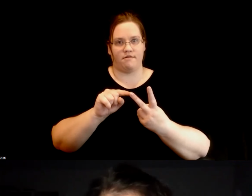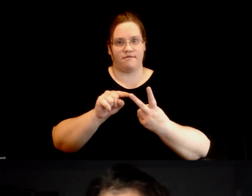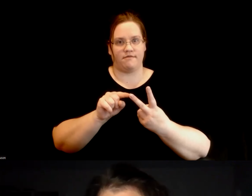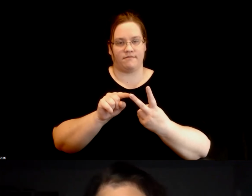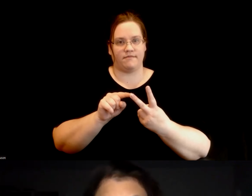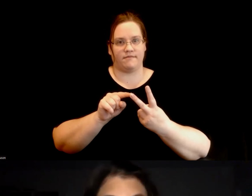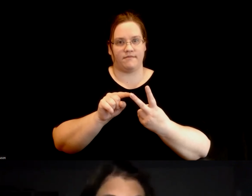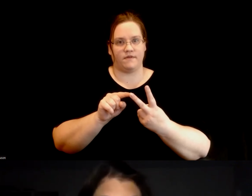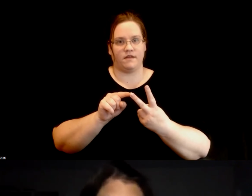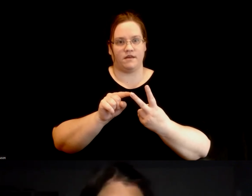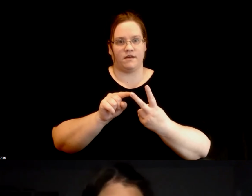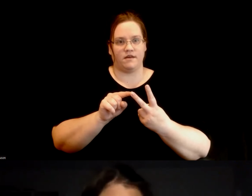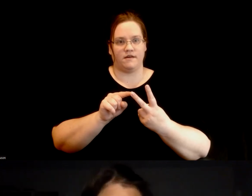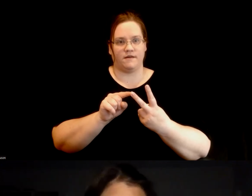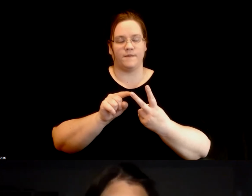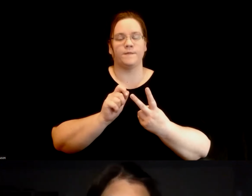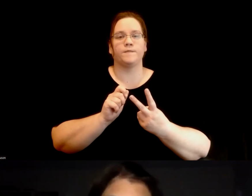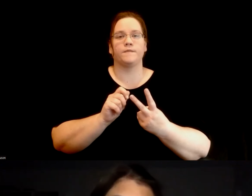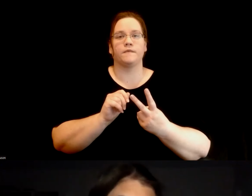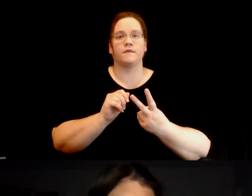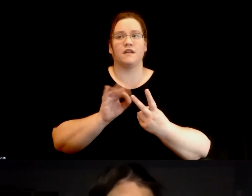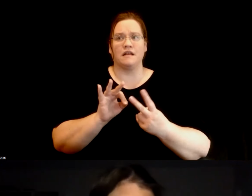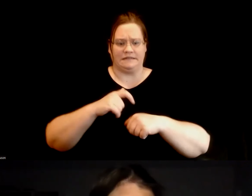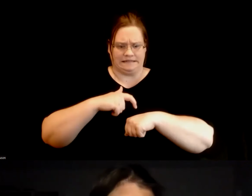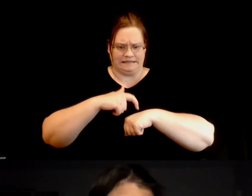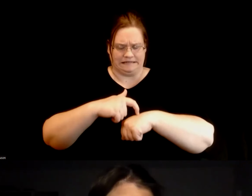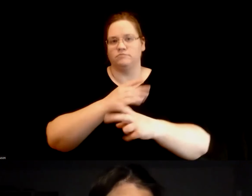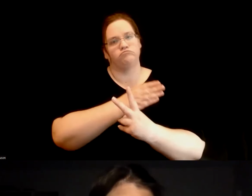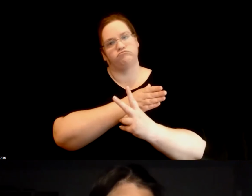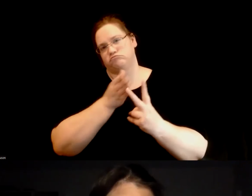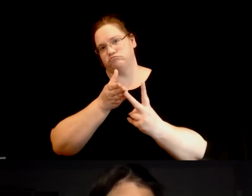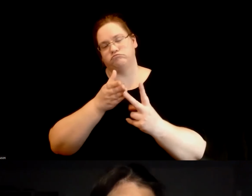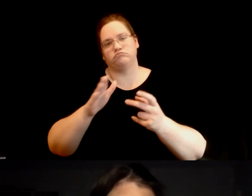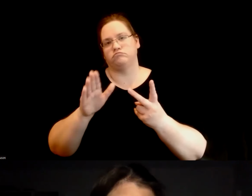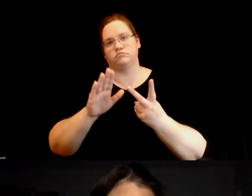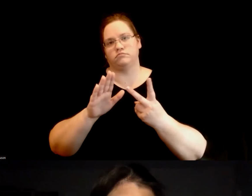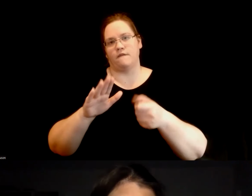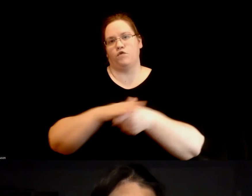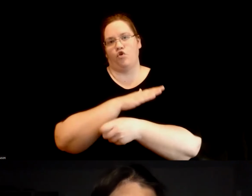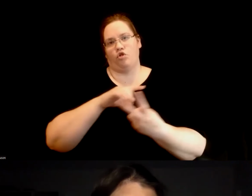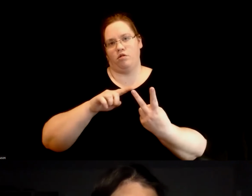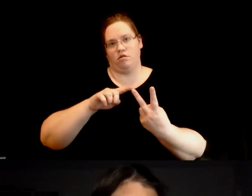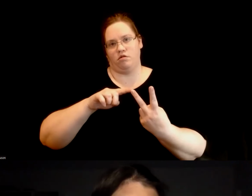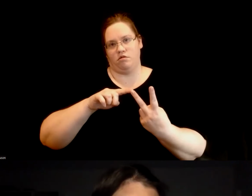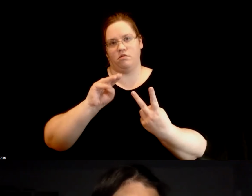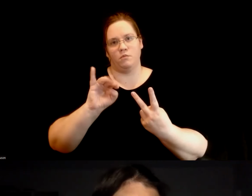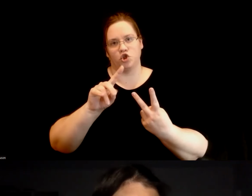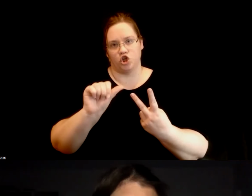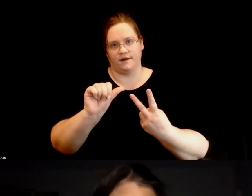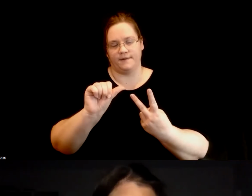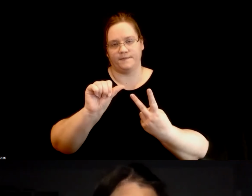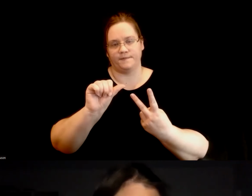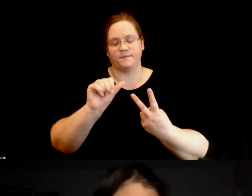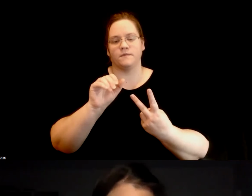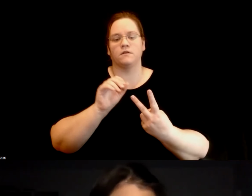that you're concerned about the timing, then I would go with Moderna. And then otherwise, if